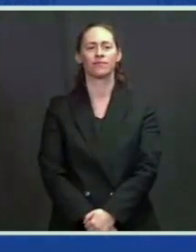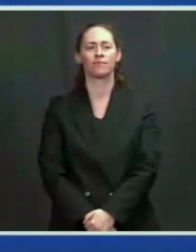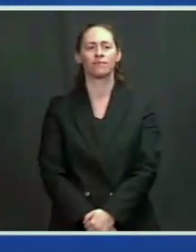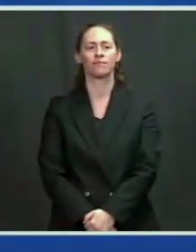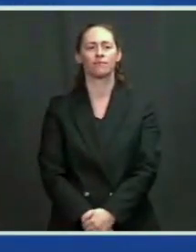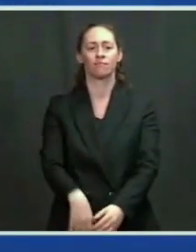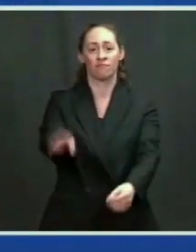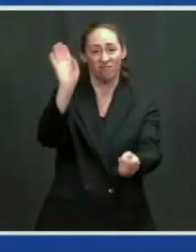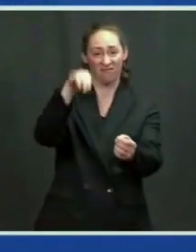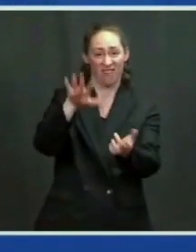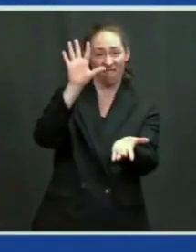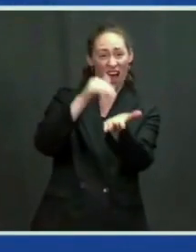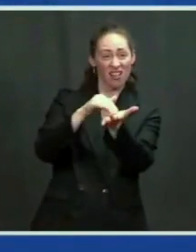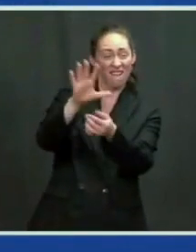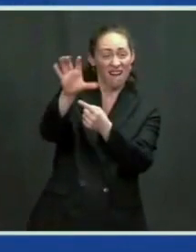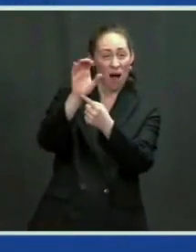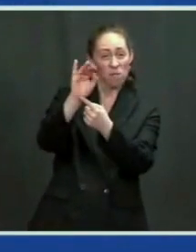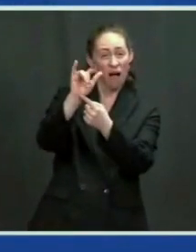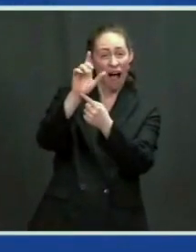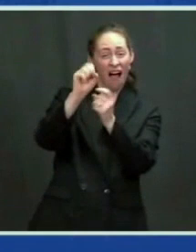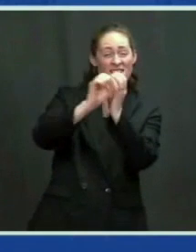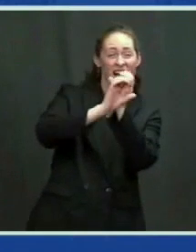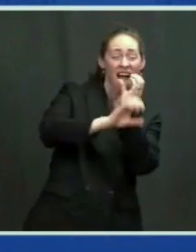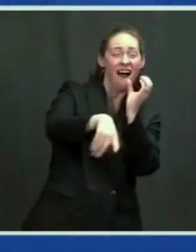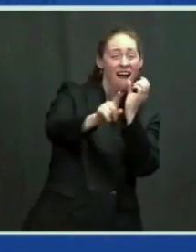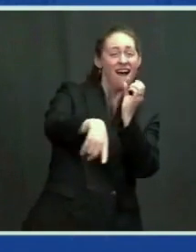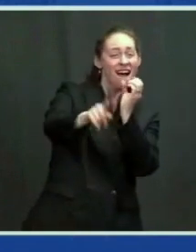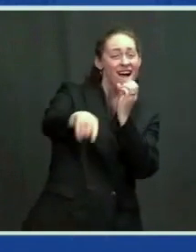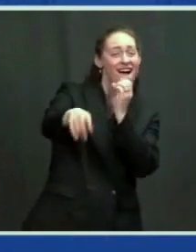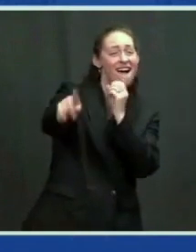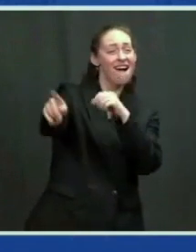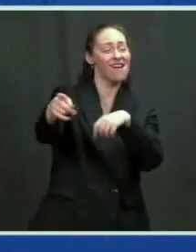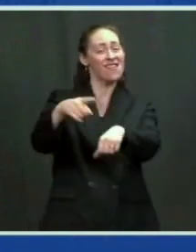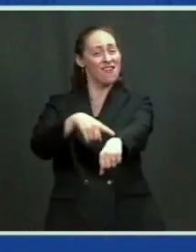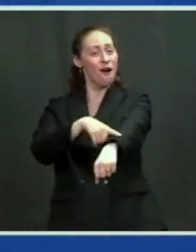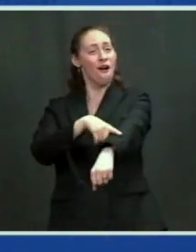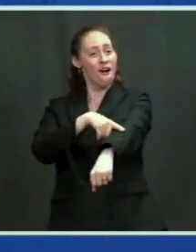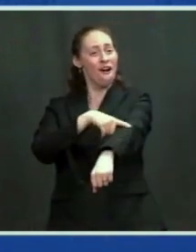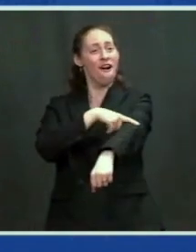its entire history. And so